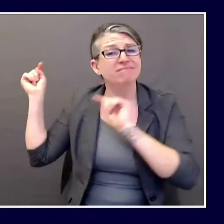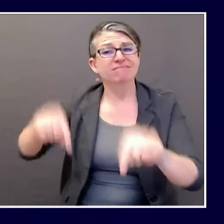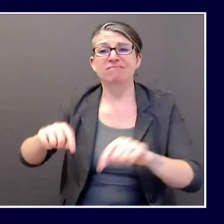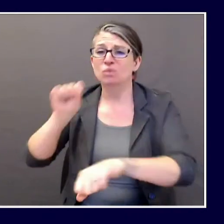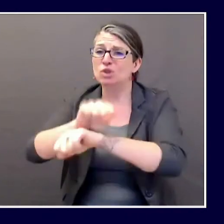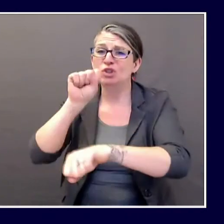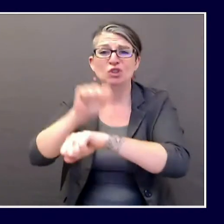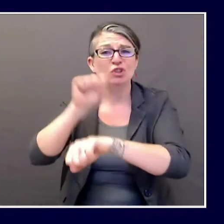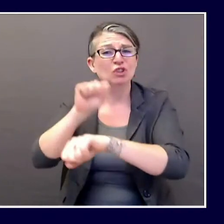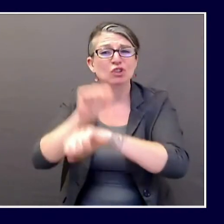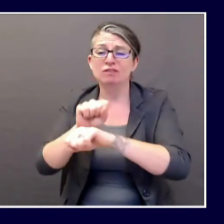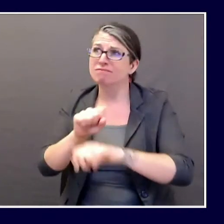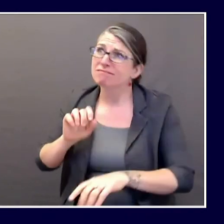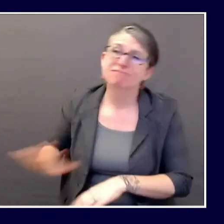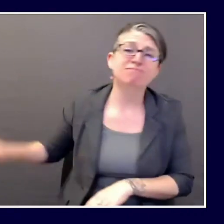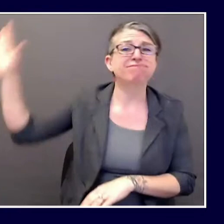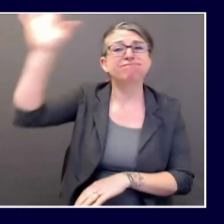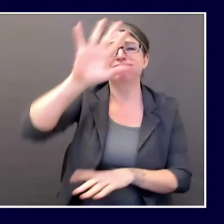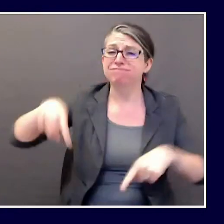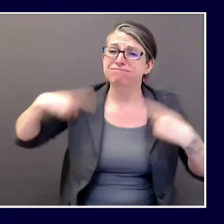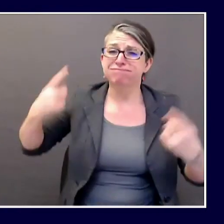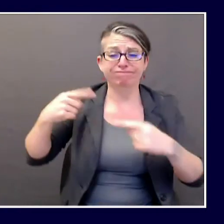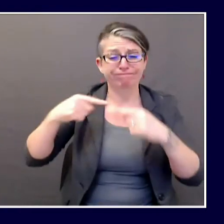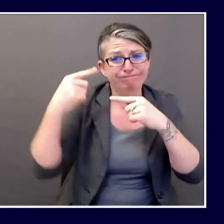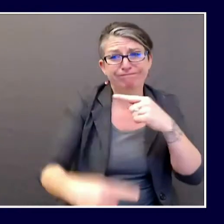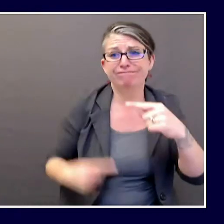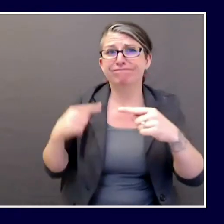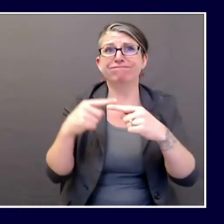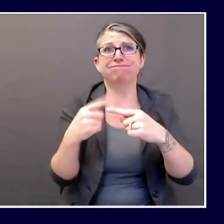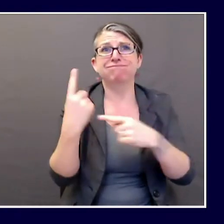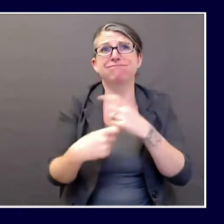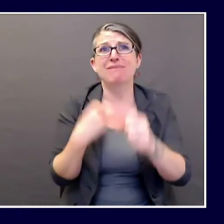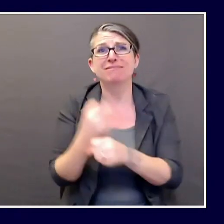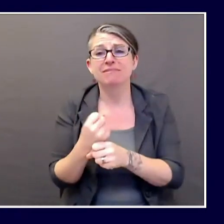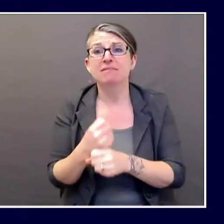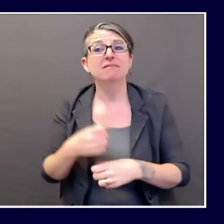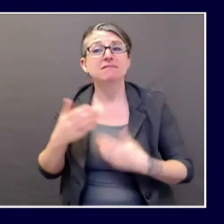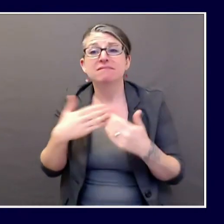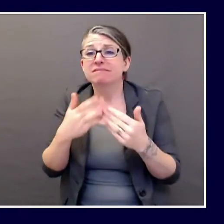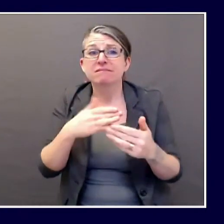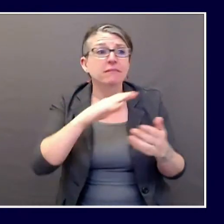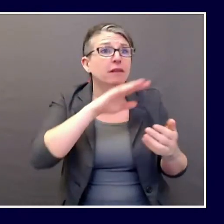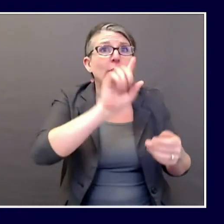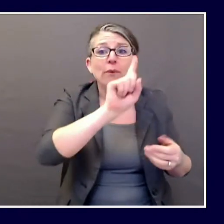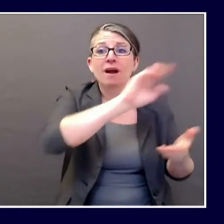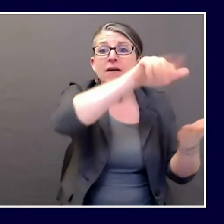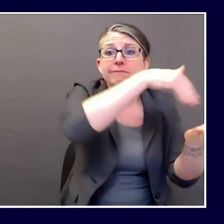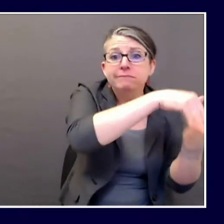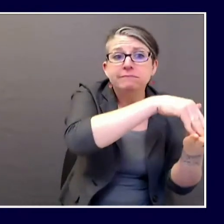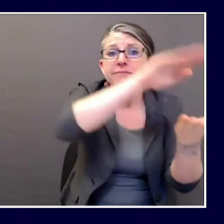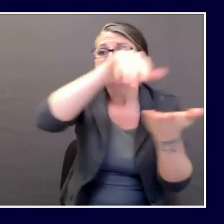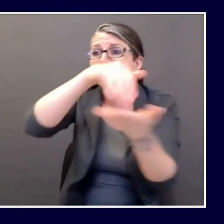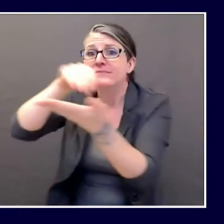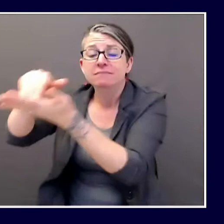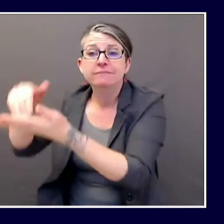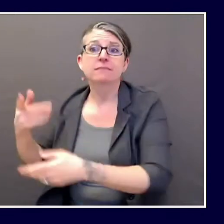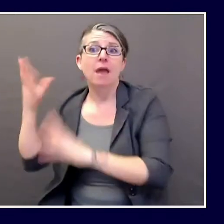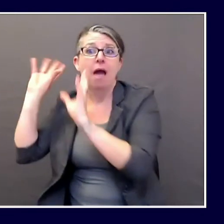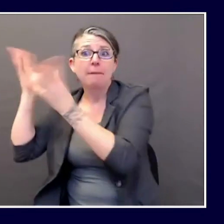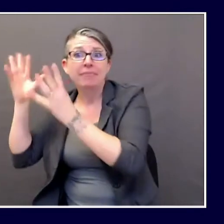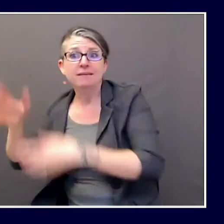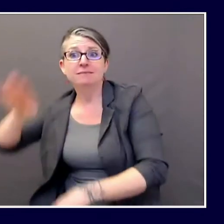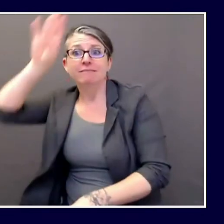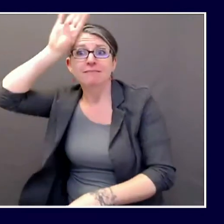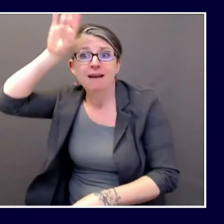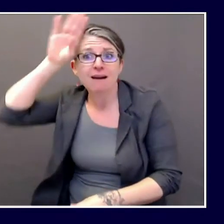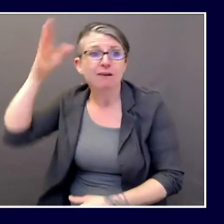EMS agencies, and a number of other groups. The people that are receiving this PPE are your friends and neighbors, folks who